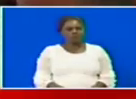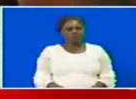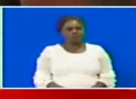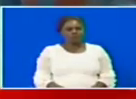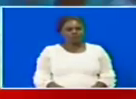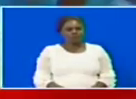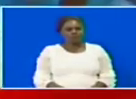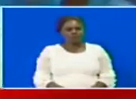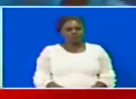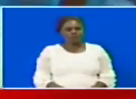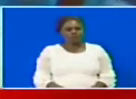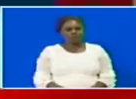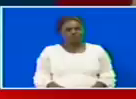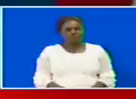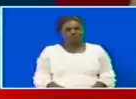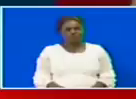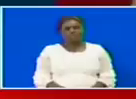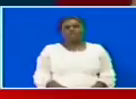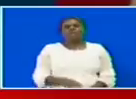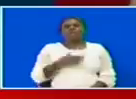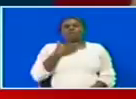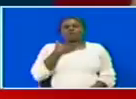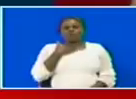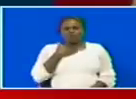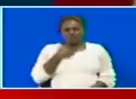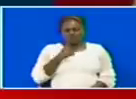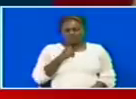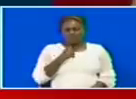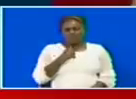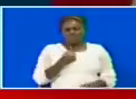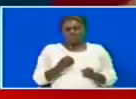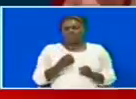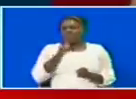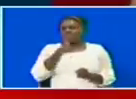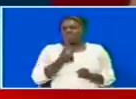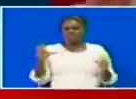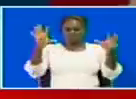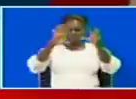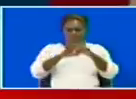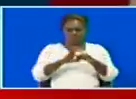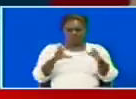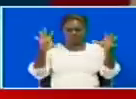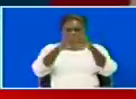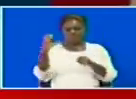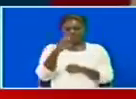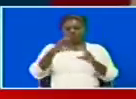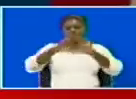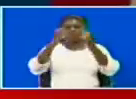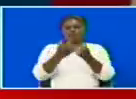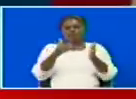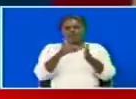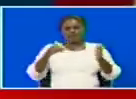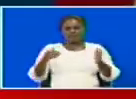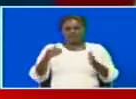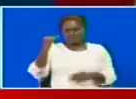follow we will reinforce old alliances and form new ones and unite the Civilized World against